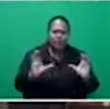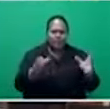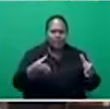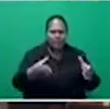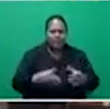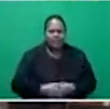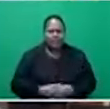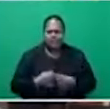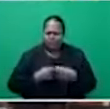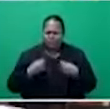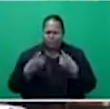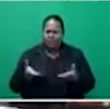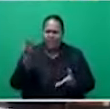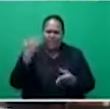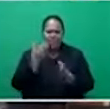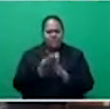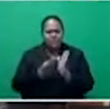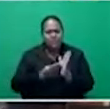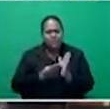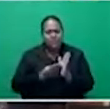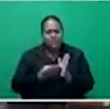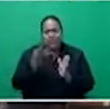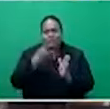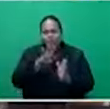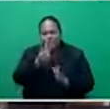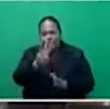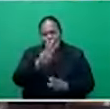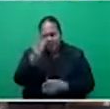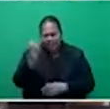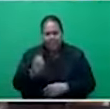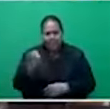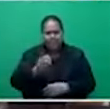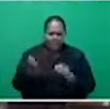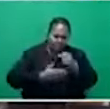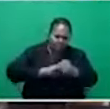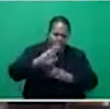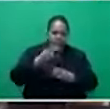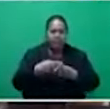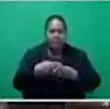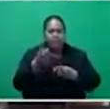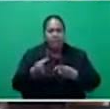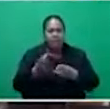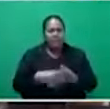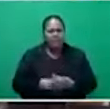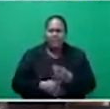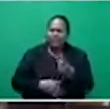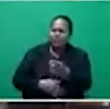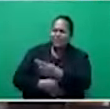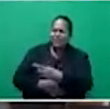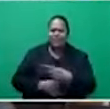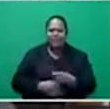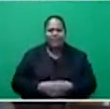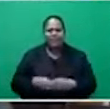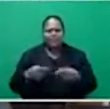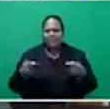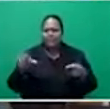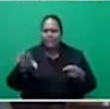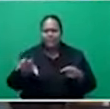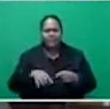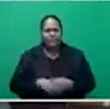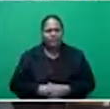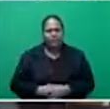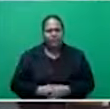in the last budget, sir, that we said that 43% of cane farmers, Honourable Prasad and Tikundua and this Johnny come lately to the sugarcane industry,